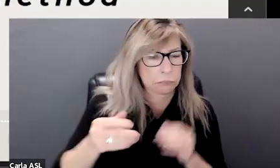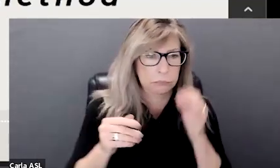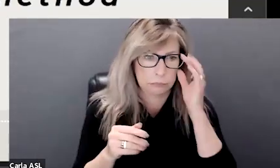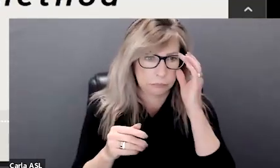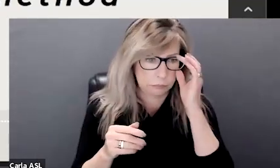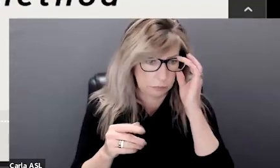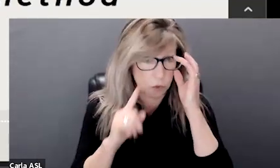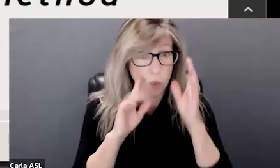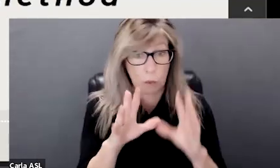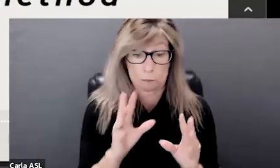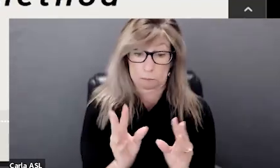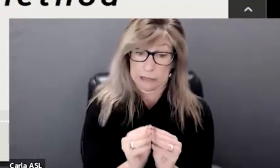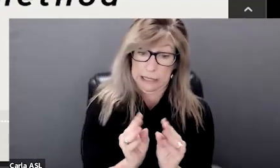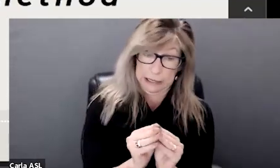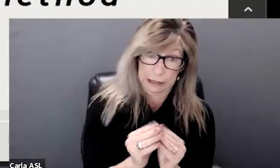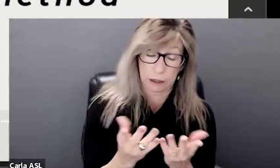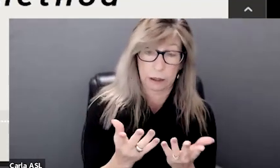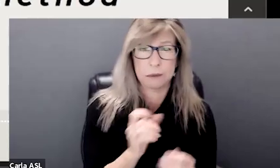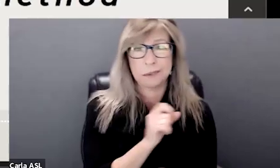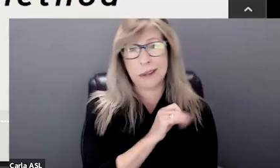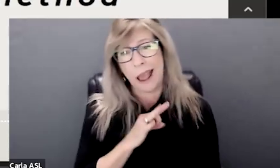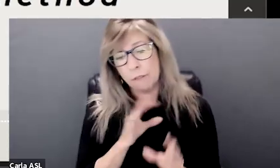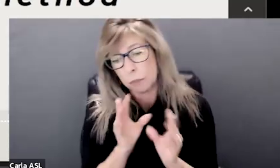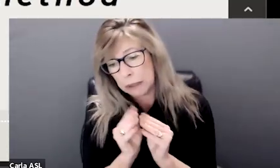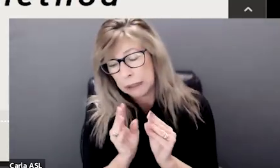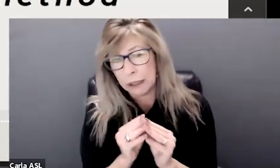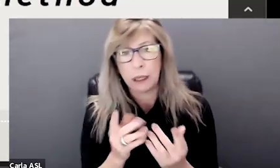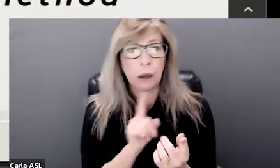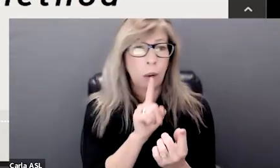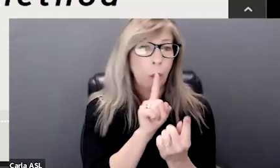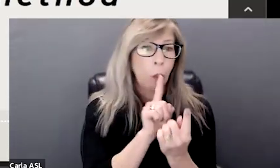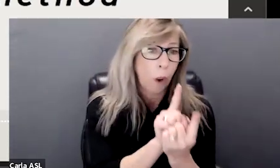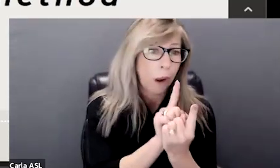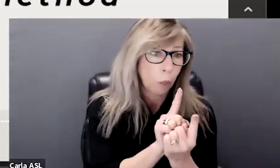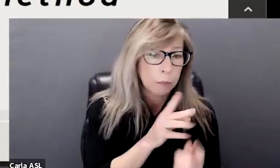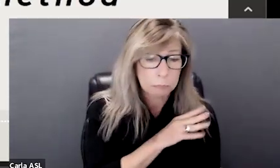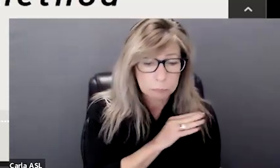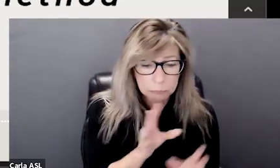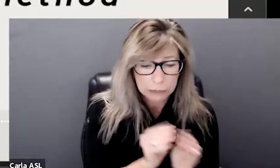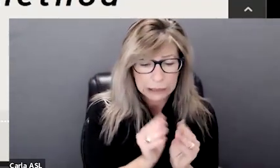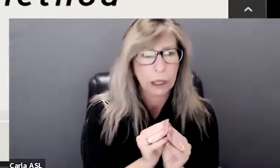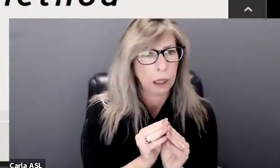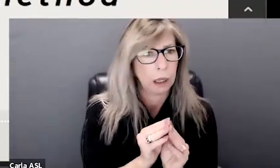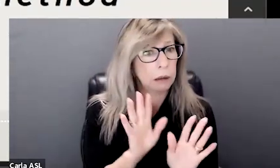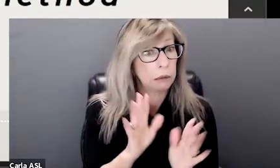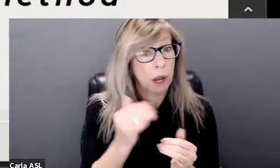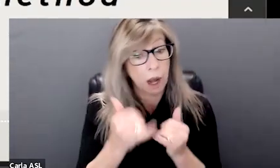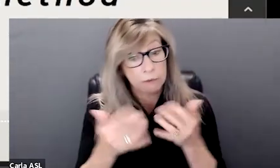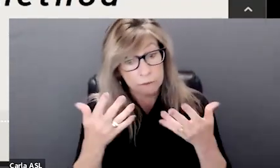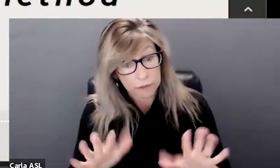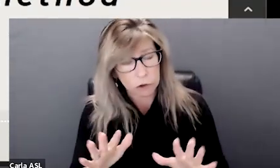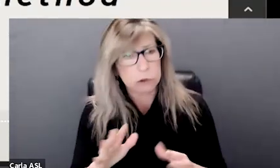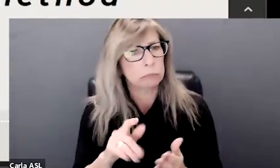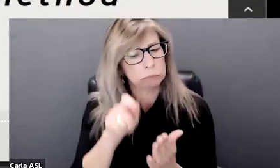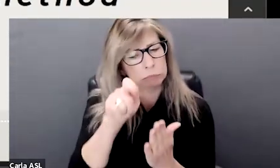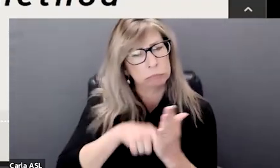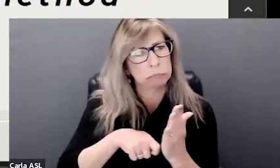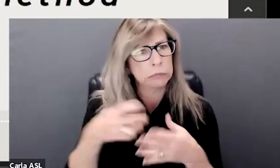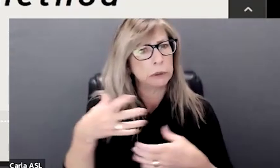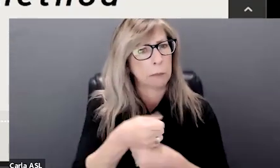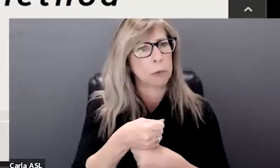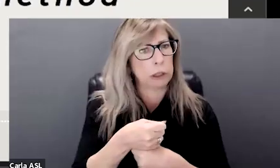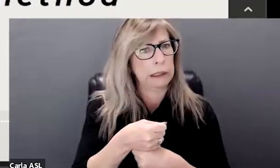up meetings, staff meetings, one-on-one meetings with a written summary. Some people,